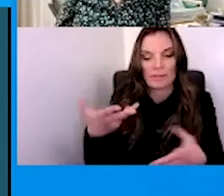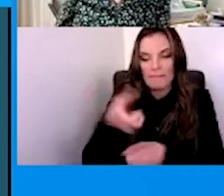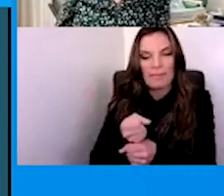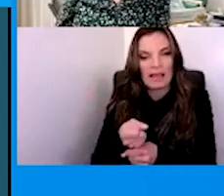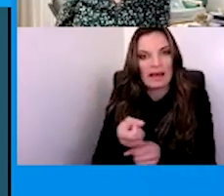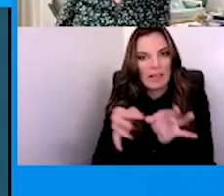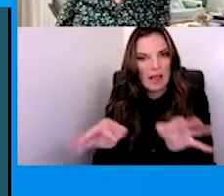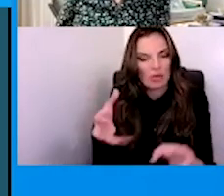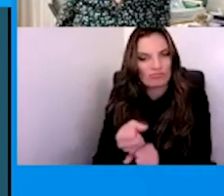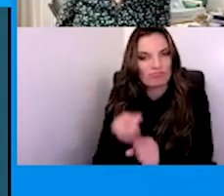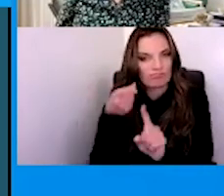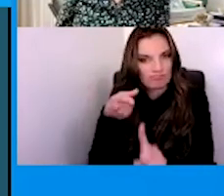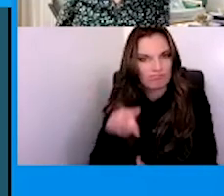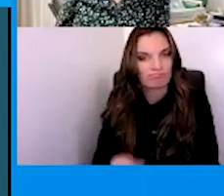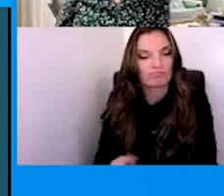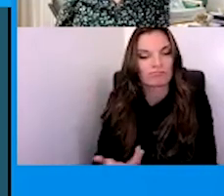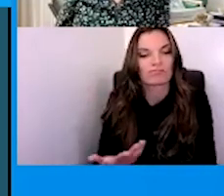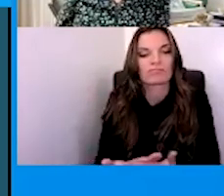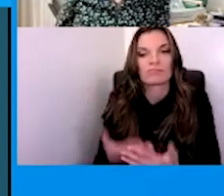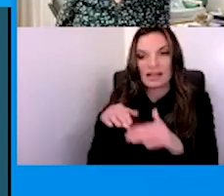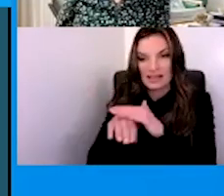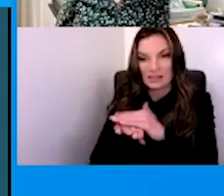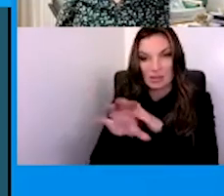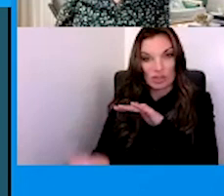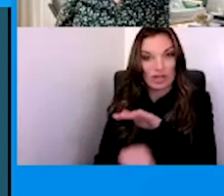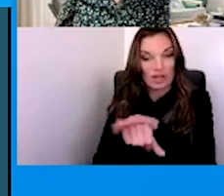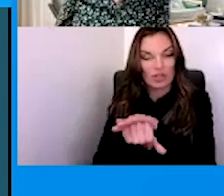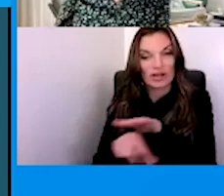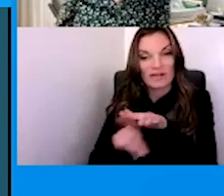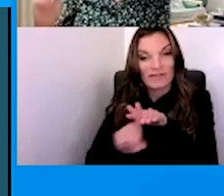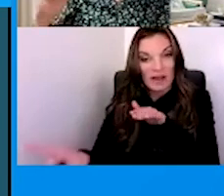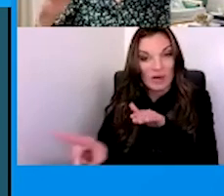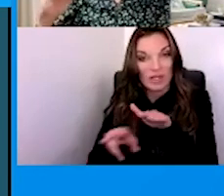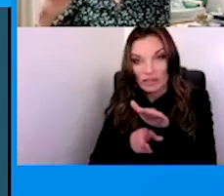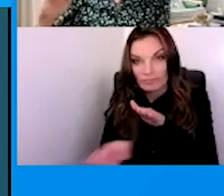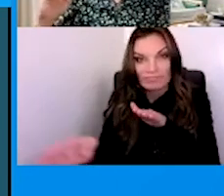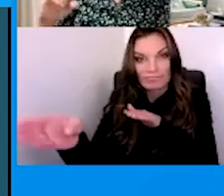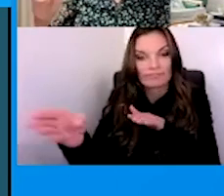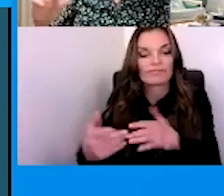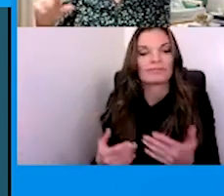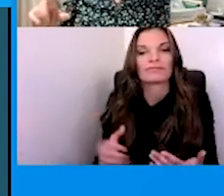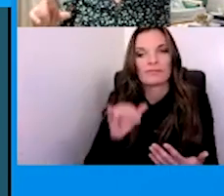It'll be important to think about accessible shelters and evacuation routes. And again, thinking about the challenges